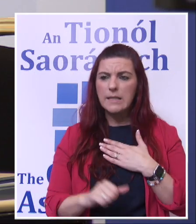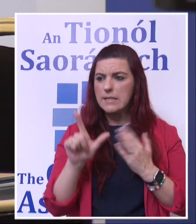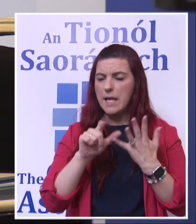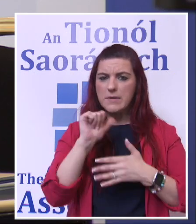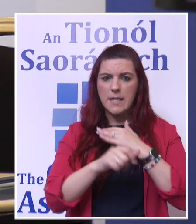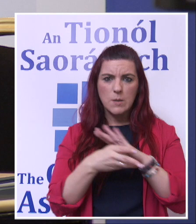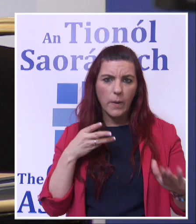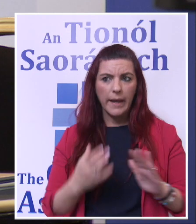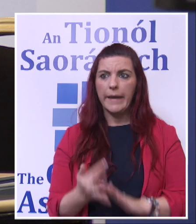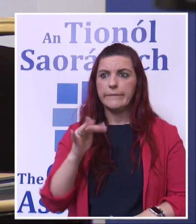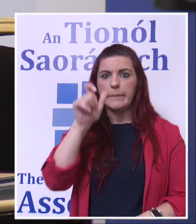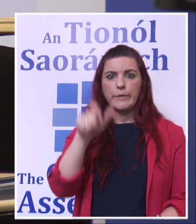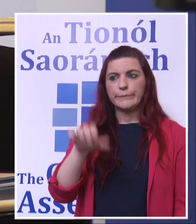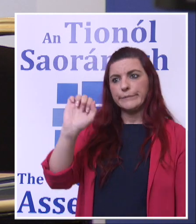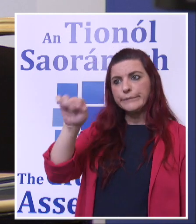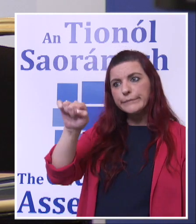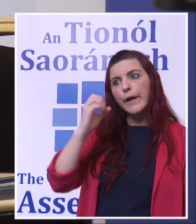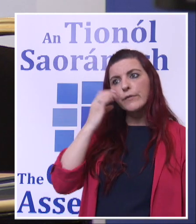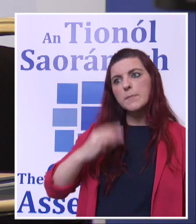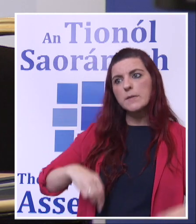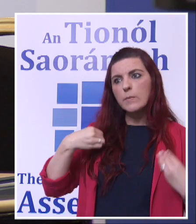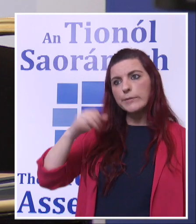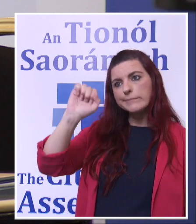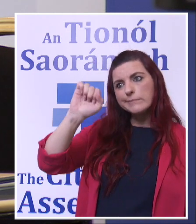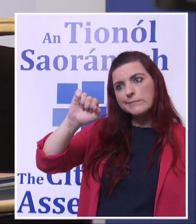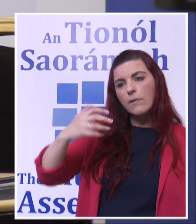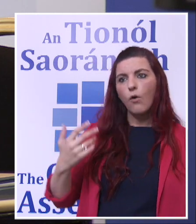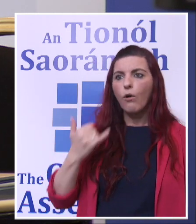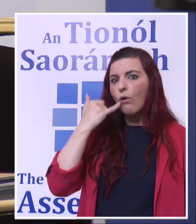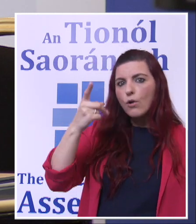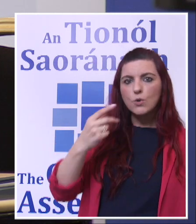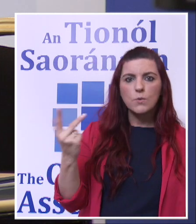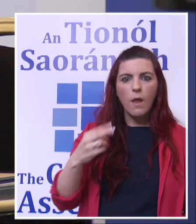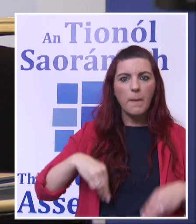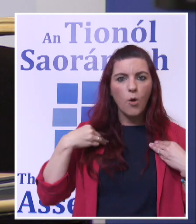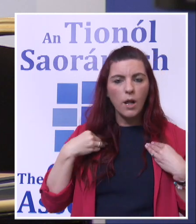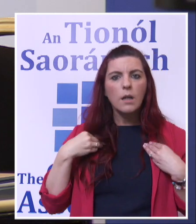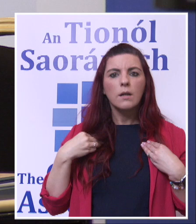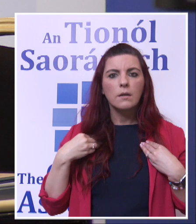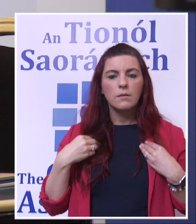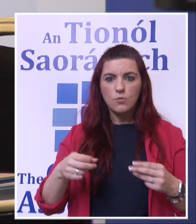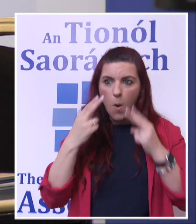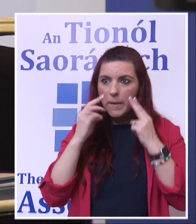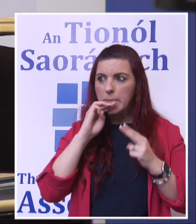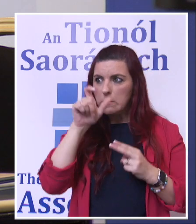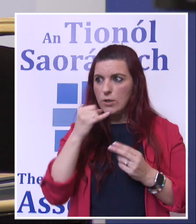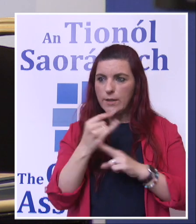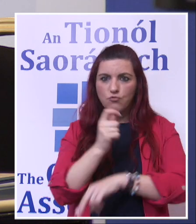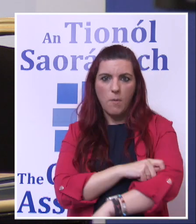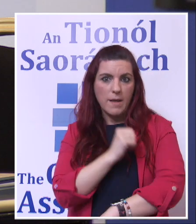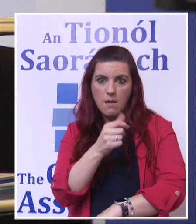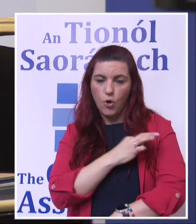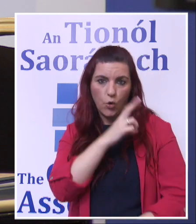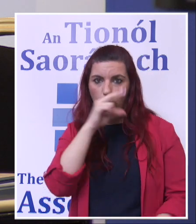constituent knocks on your door on Christmas morning or rings at 2 a.m., she or he is normally in trouble. You know, it's not good